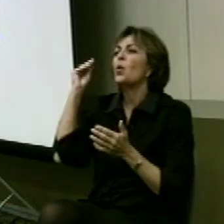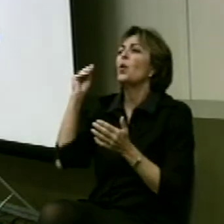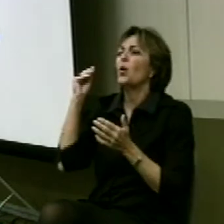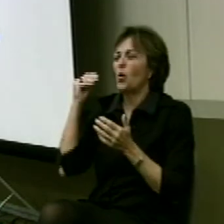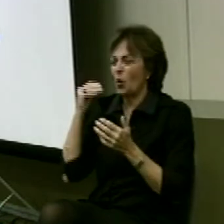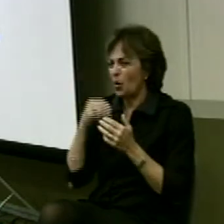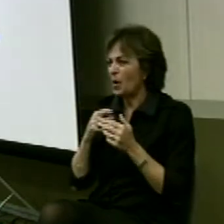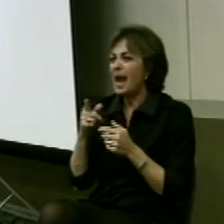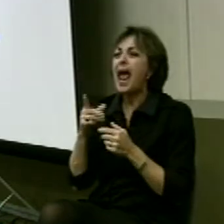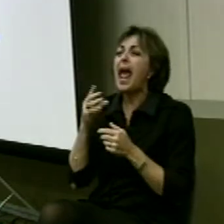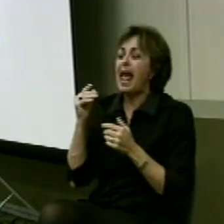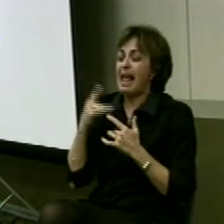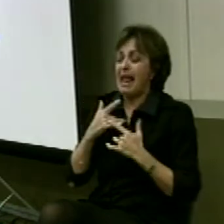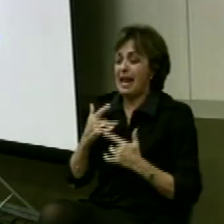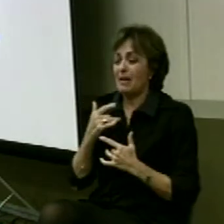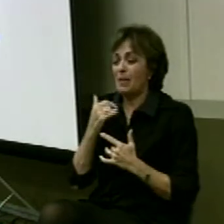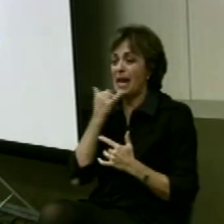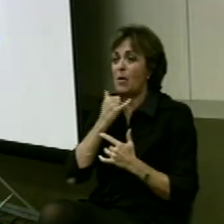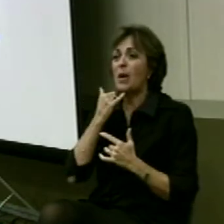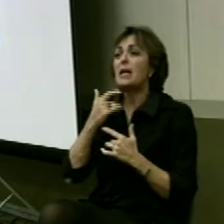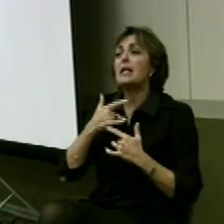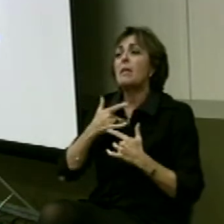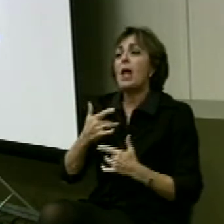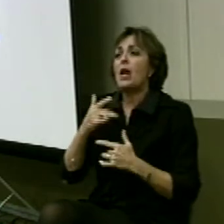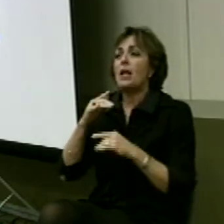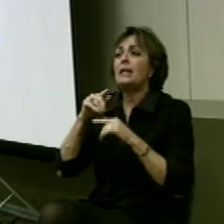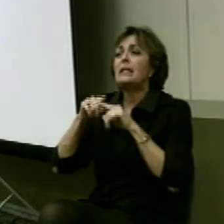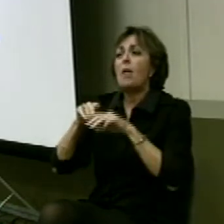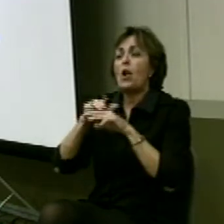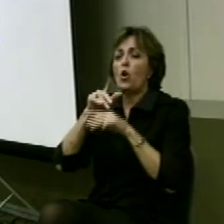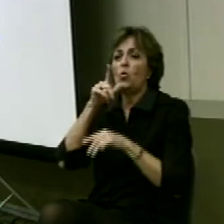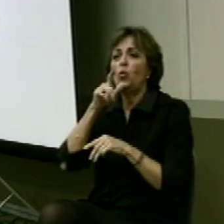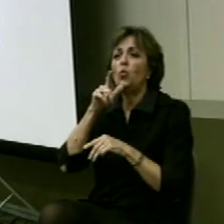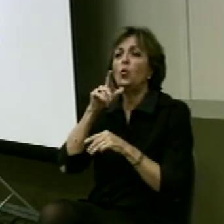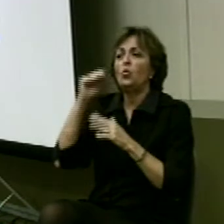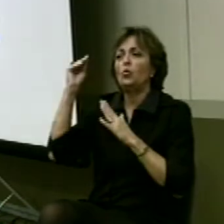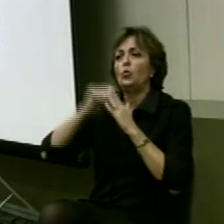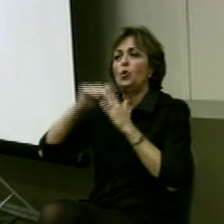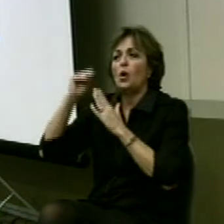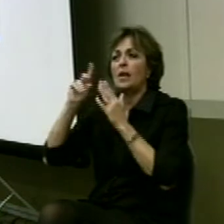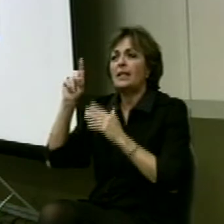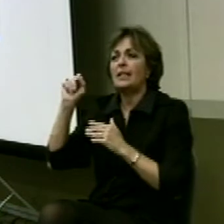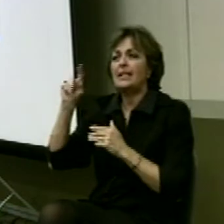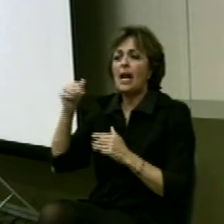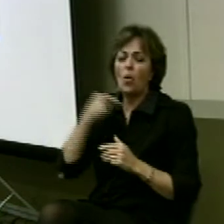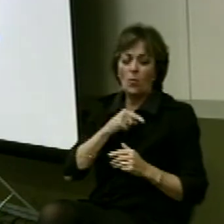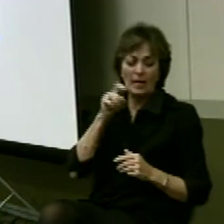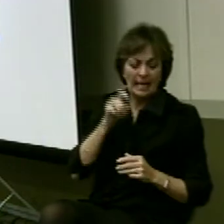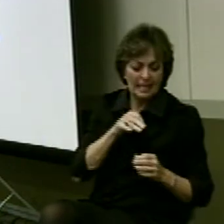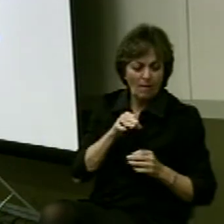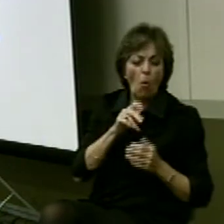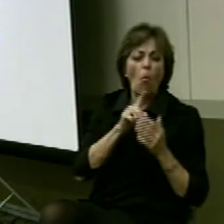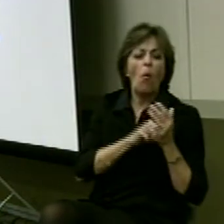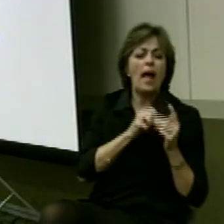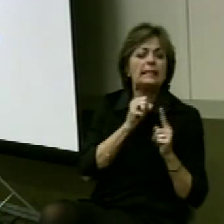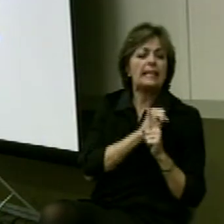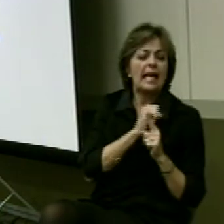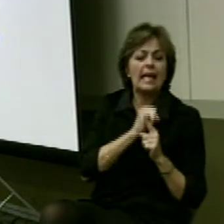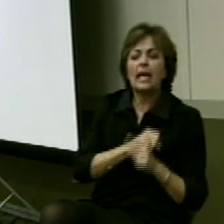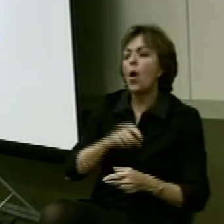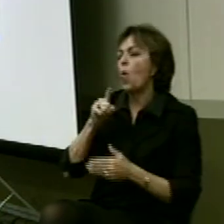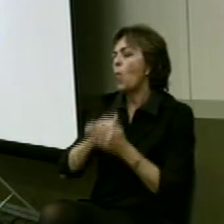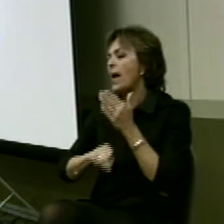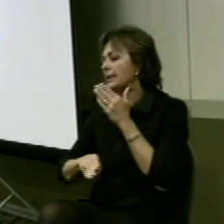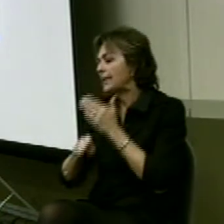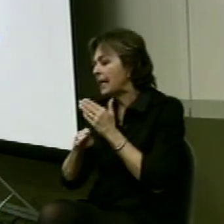system. As we've learned, it's very likely to be inaccurate depending who was taking the data. We needed definitions of what